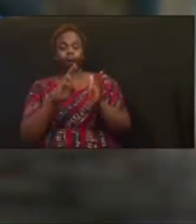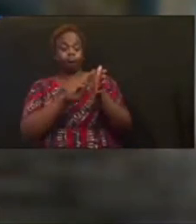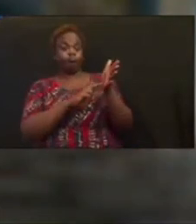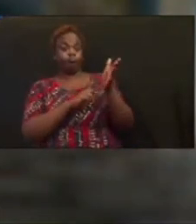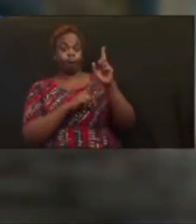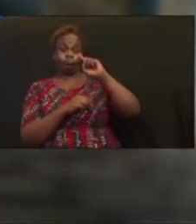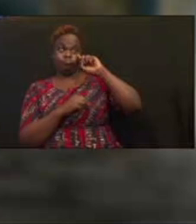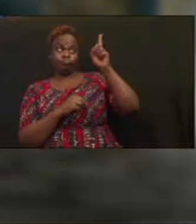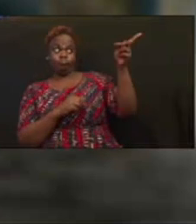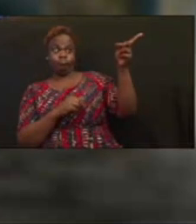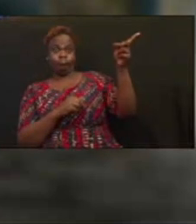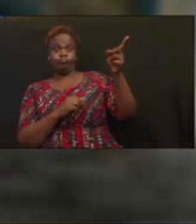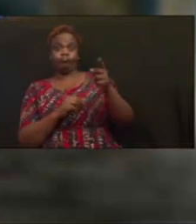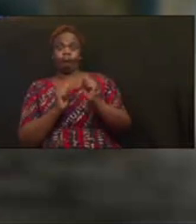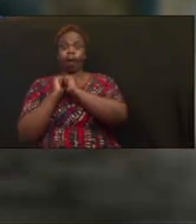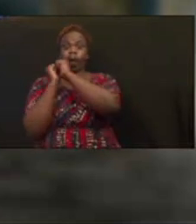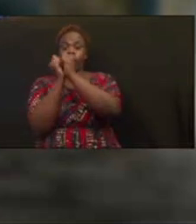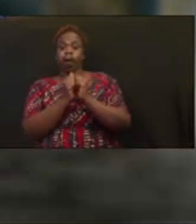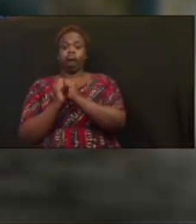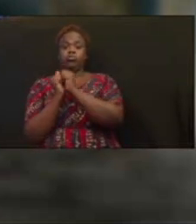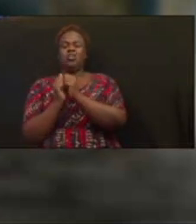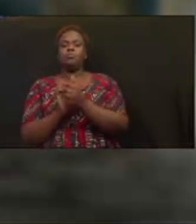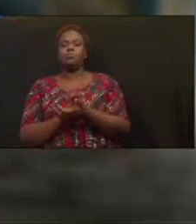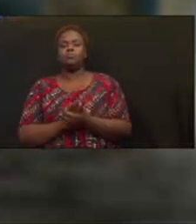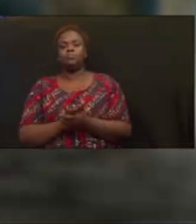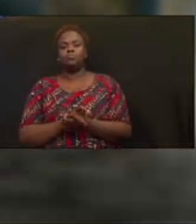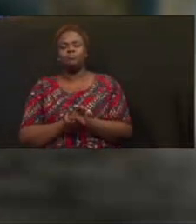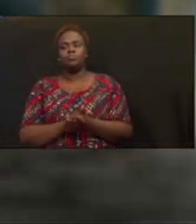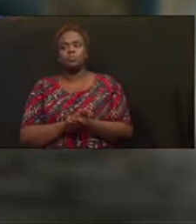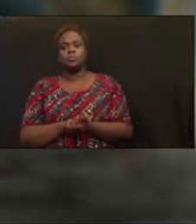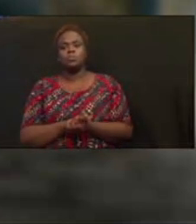two, read. And Moses was not able to call the